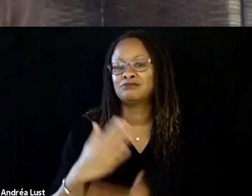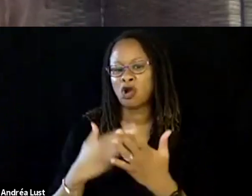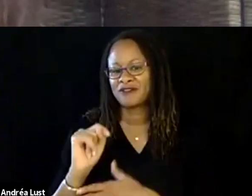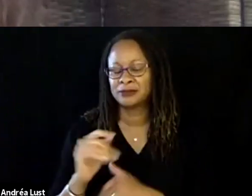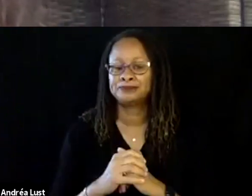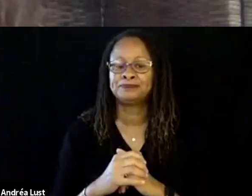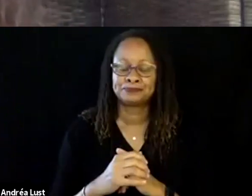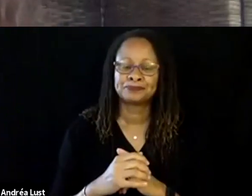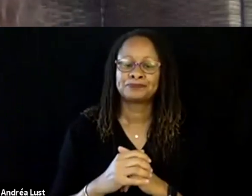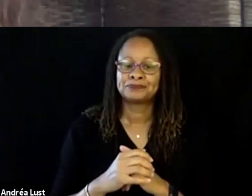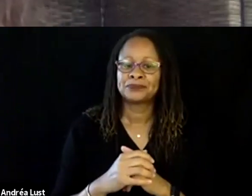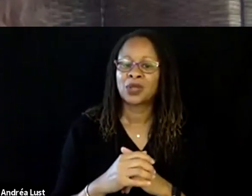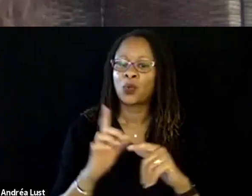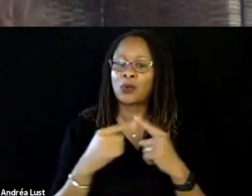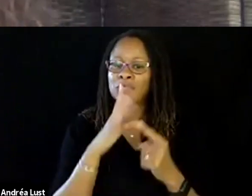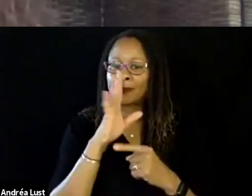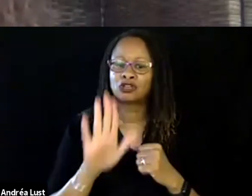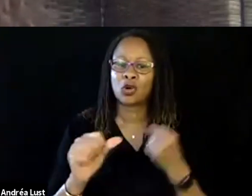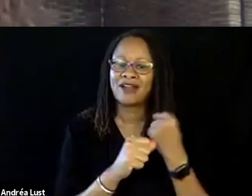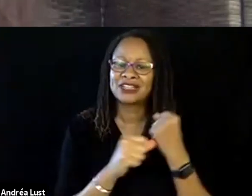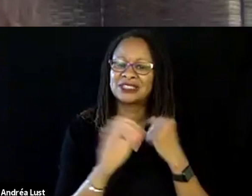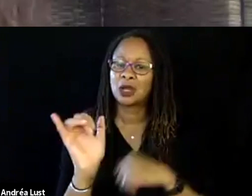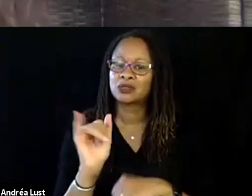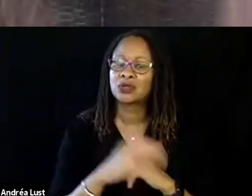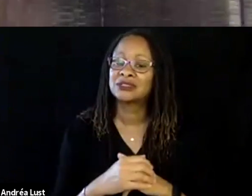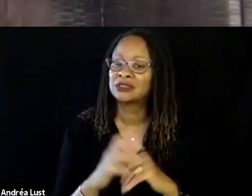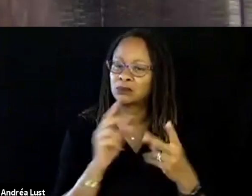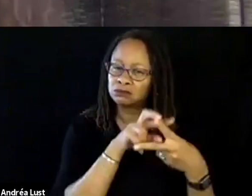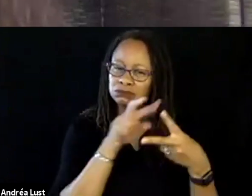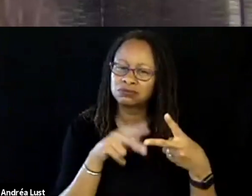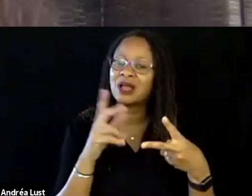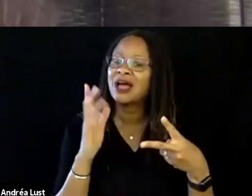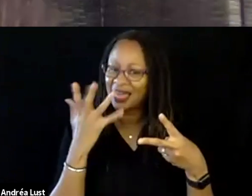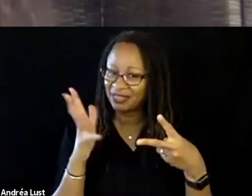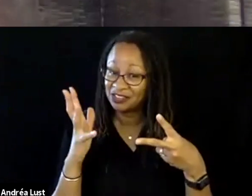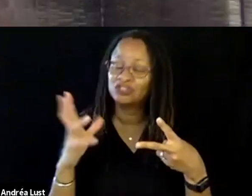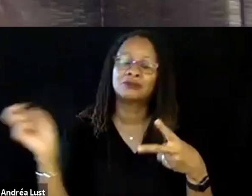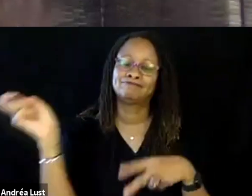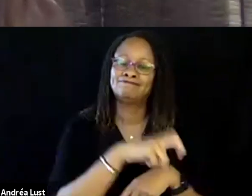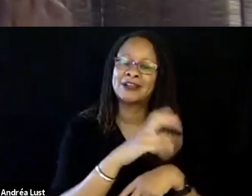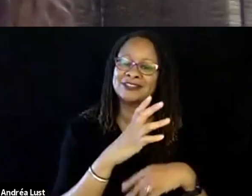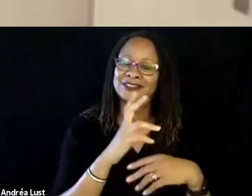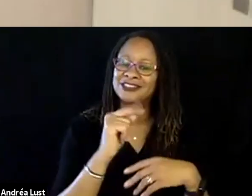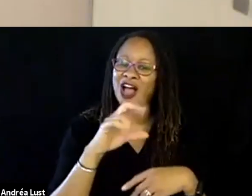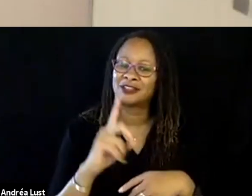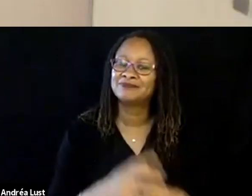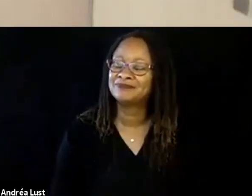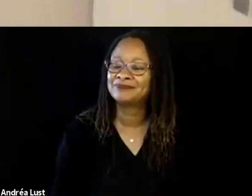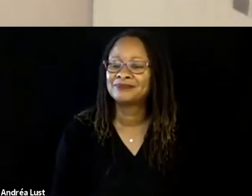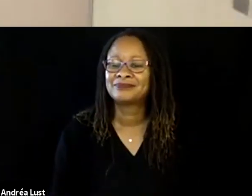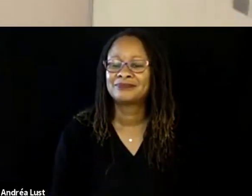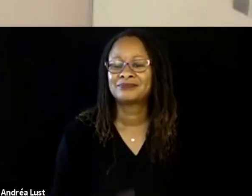of your advocacy. So if you could just hit those 2 points, and then I'll move on to Todd. Sure.